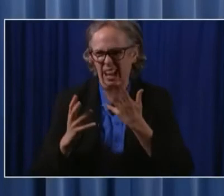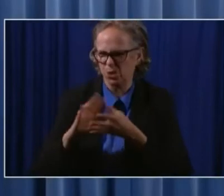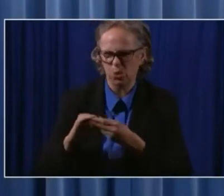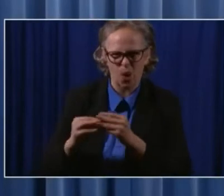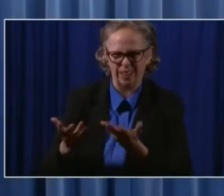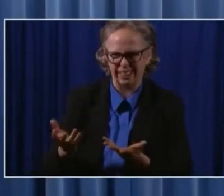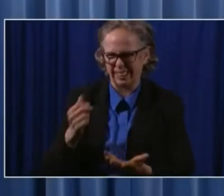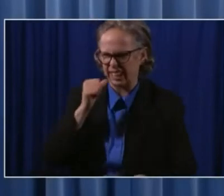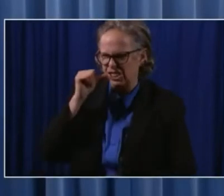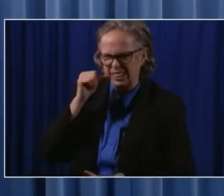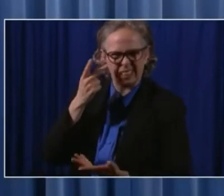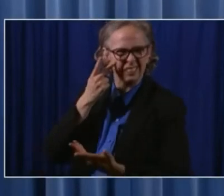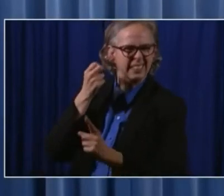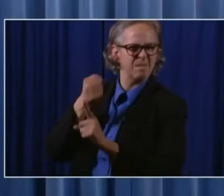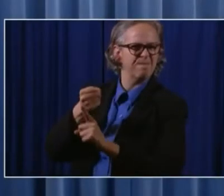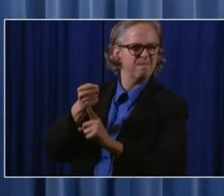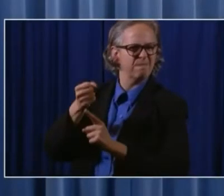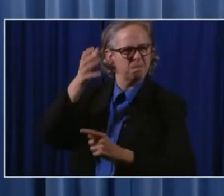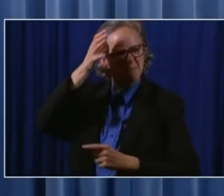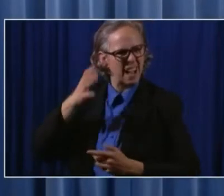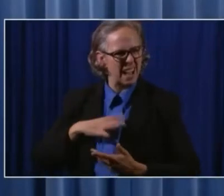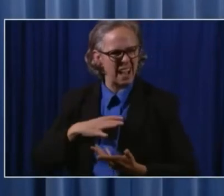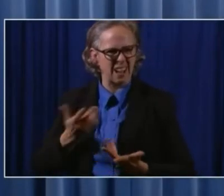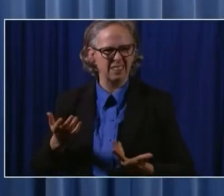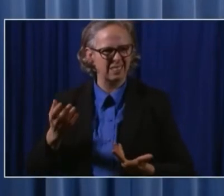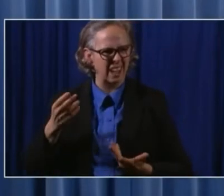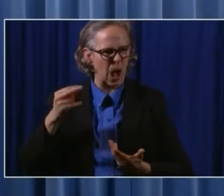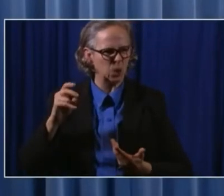at the charges, or we looked at the affidavit,